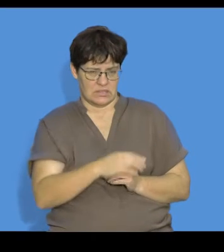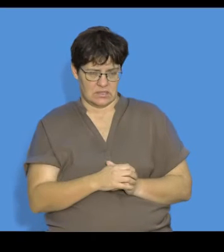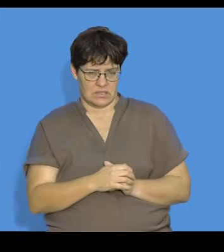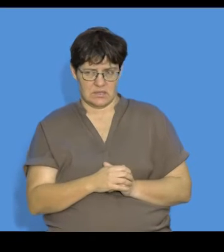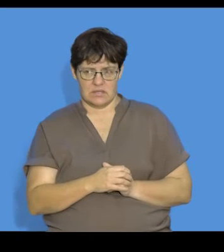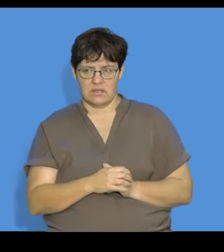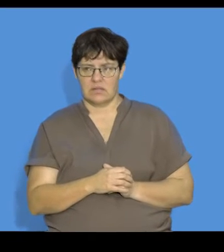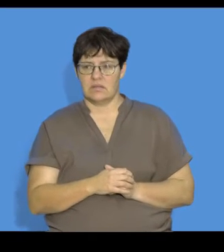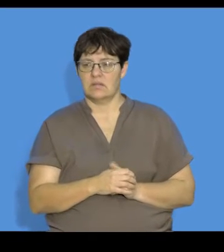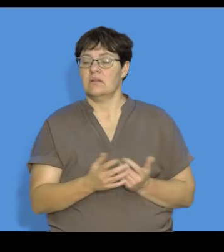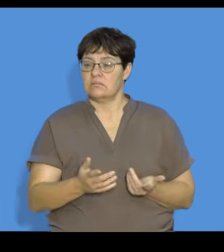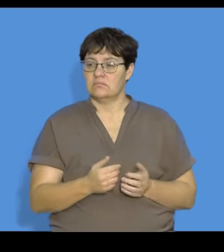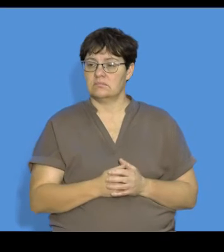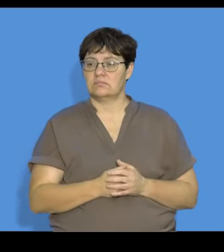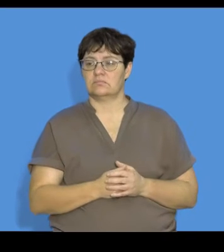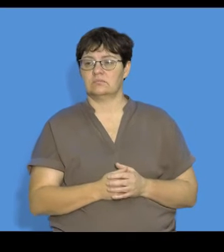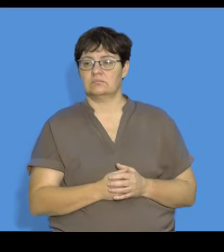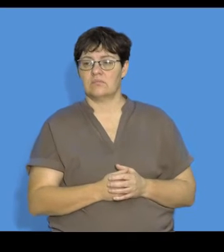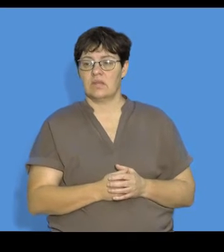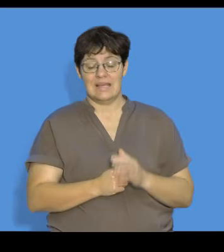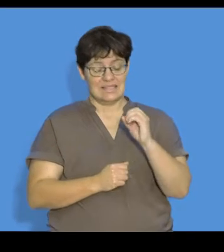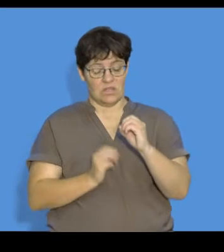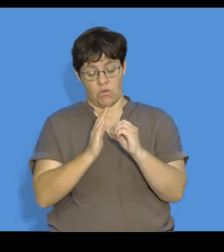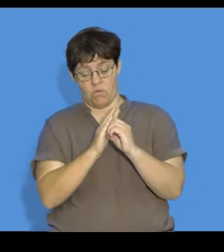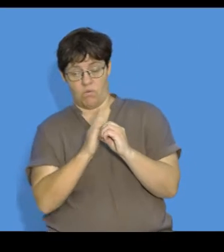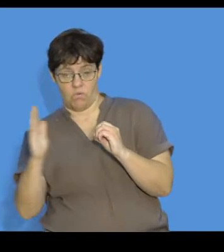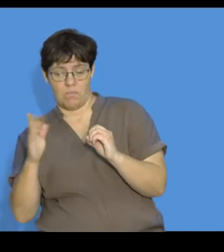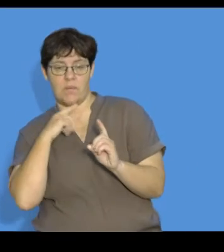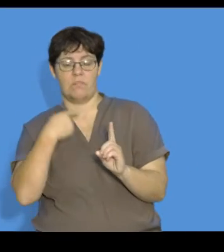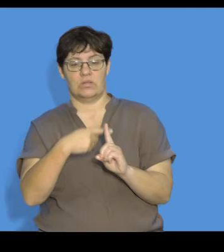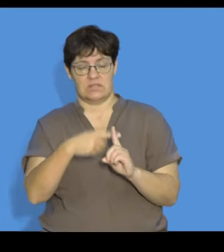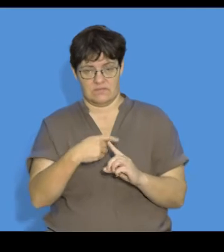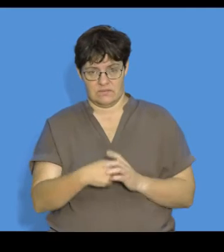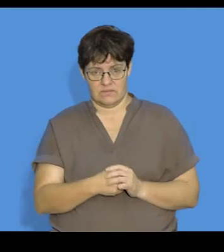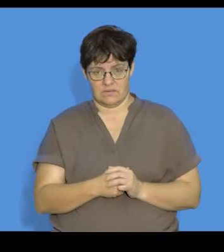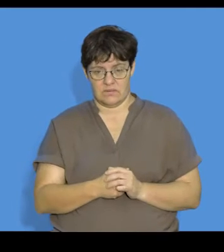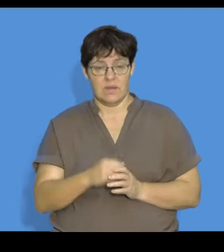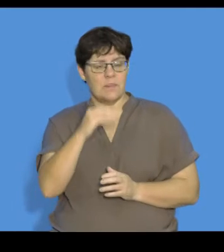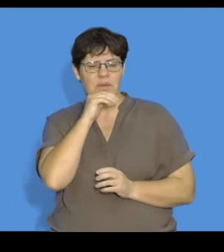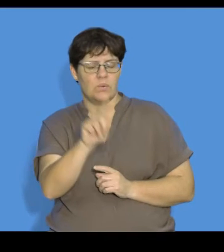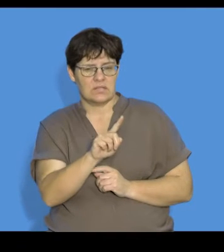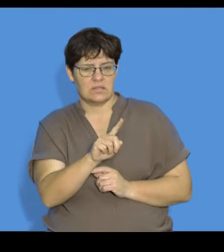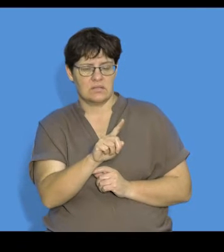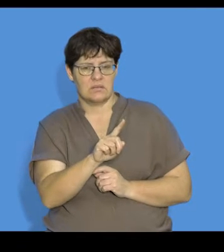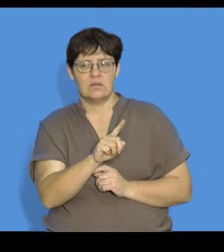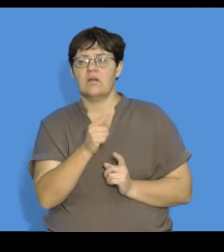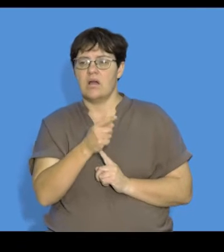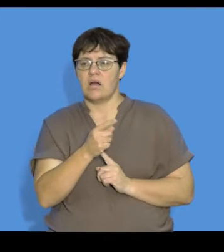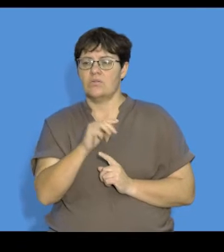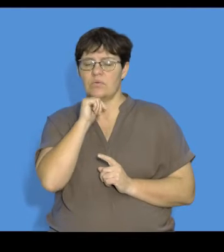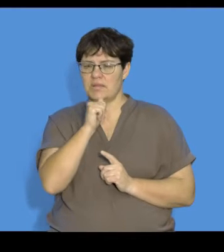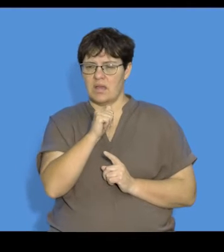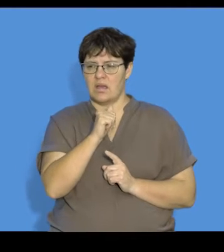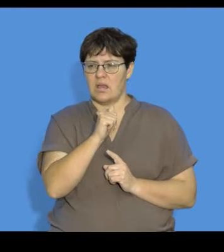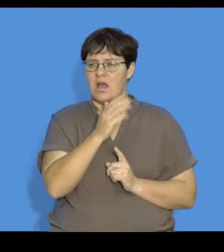remember that greater than 0 means positive, it simply means that the gradient, although we don't really talk about the gradient with a